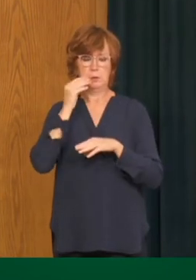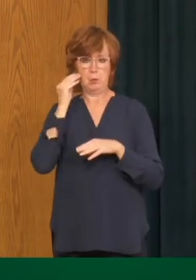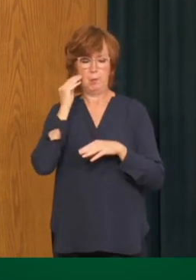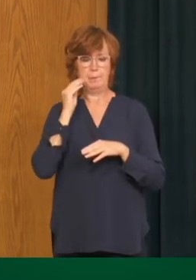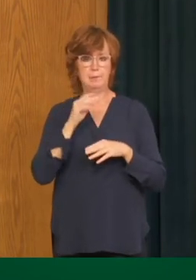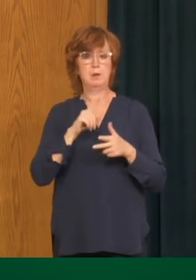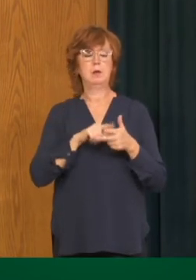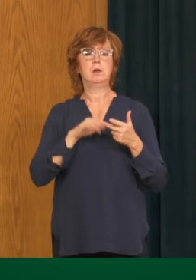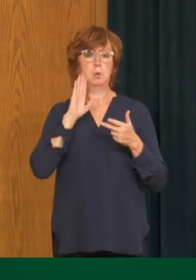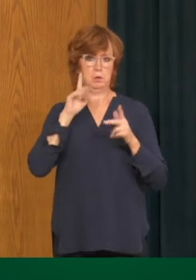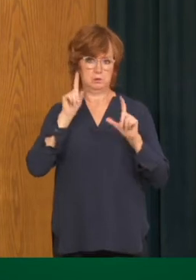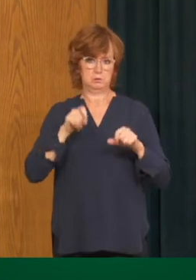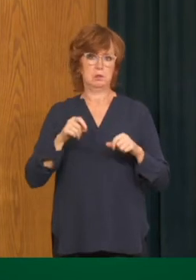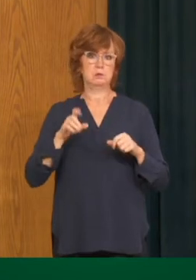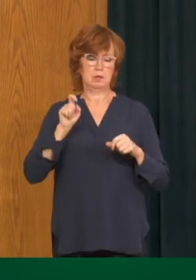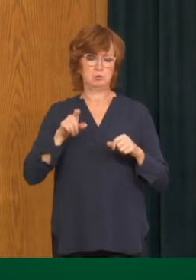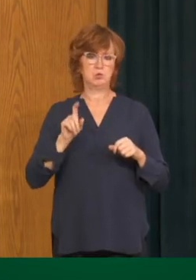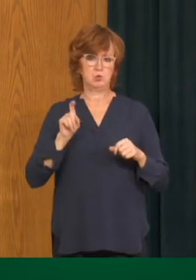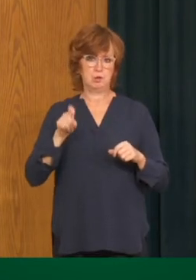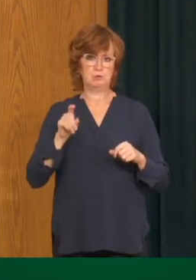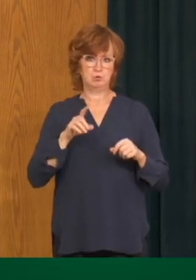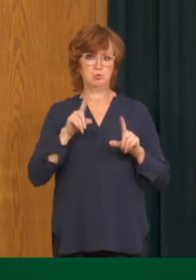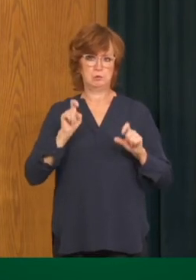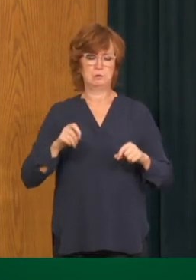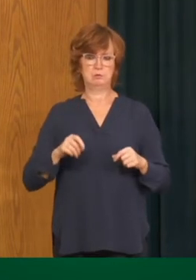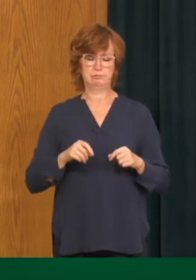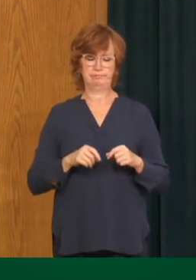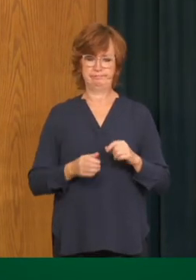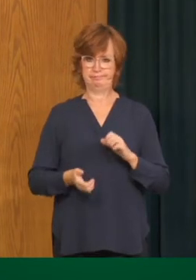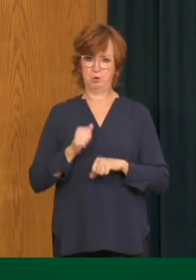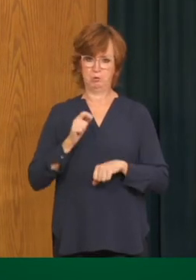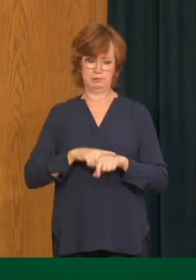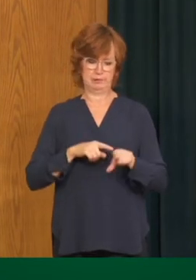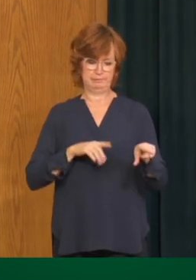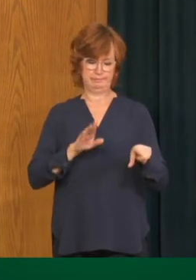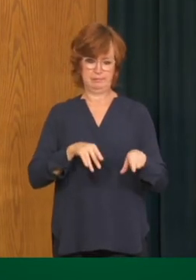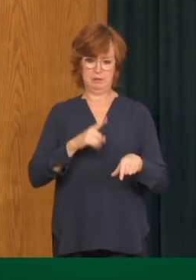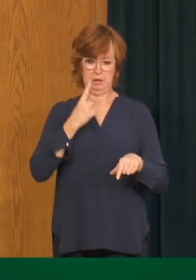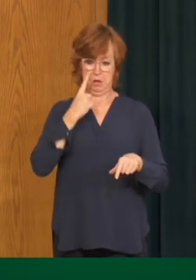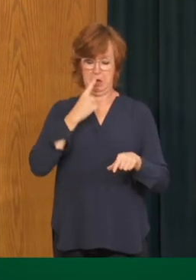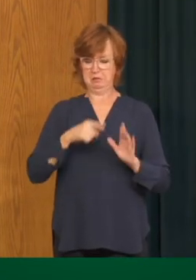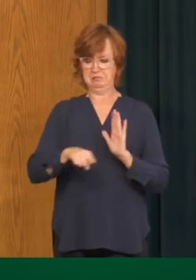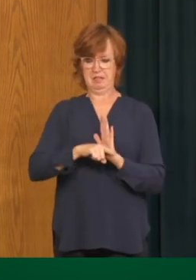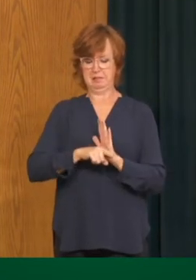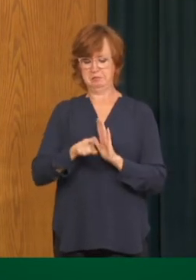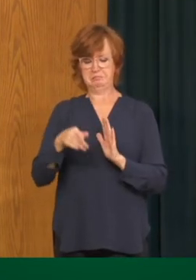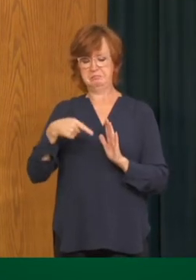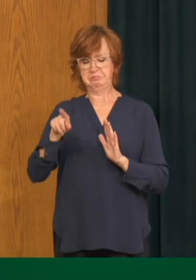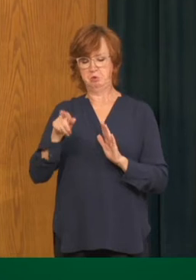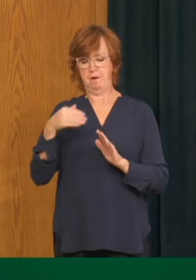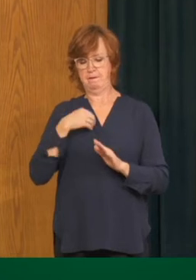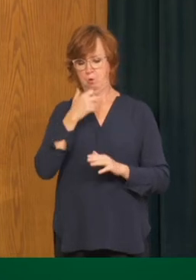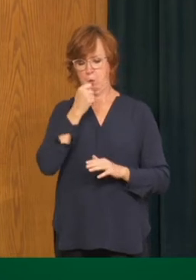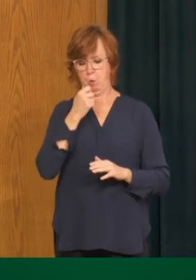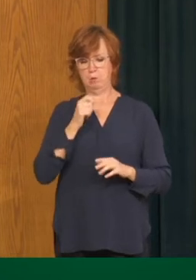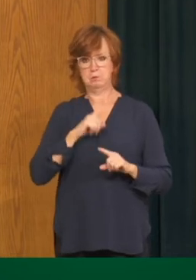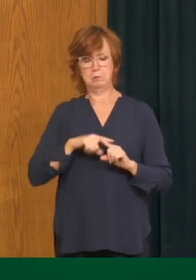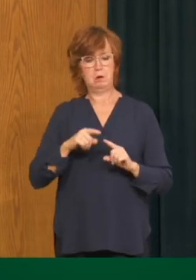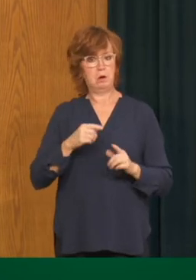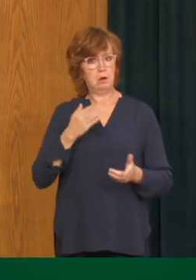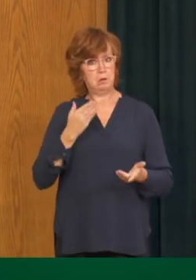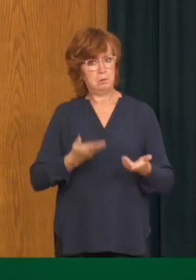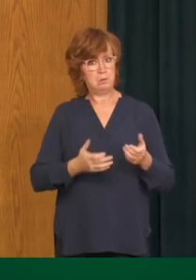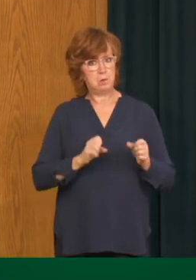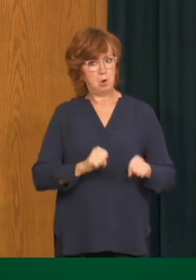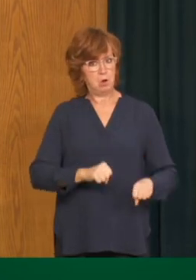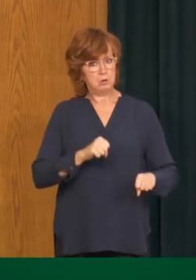will be tested. 99% of the time, it will be negative. Child can stay home, come back to school once better. But if a child is positive, then